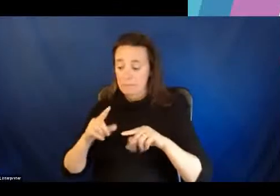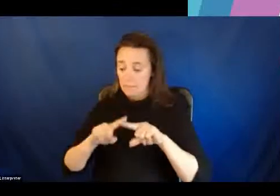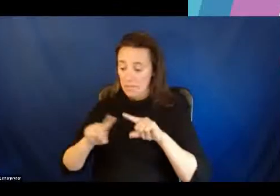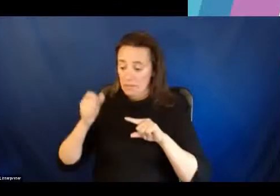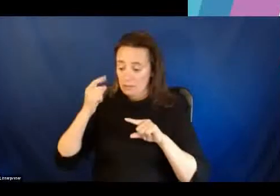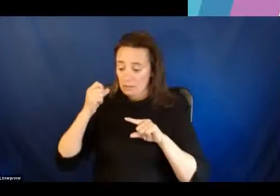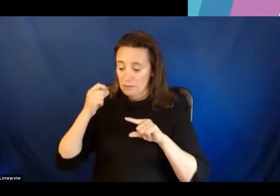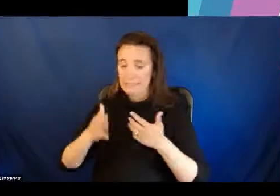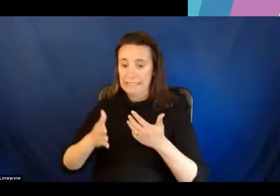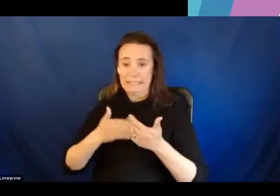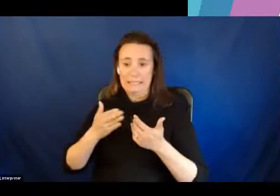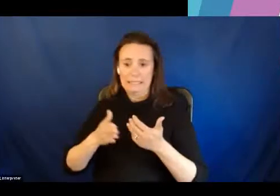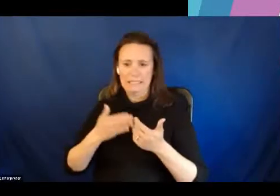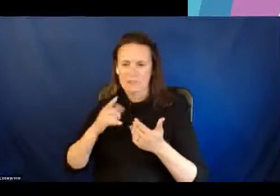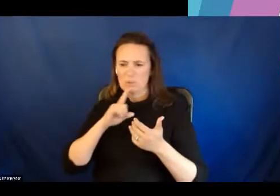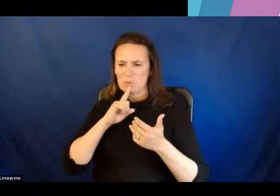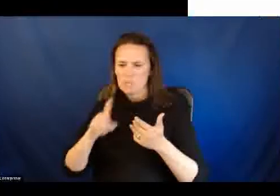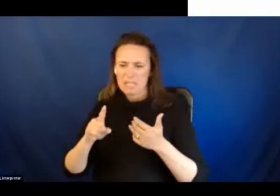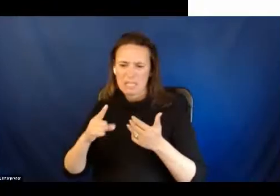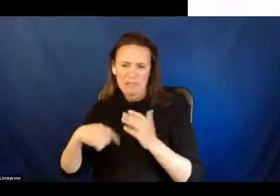tear someone down.